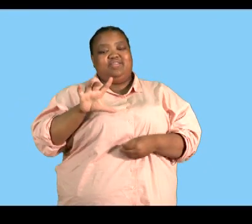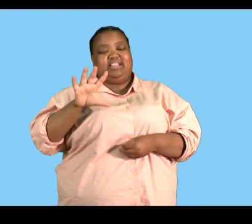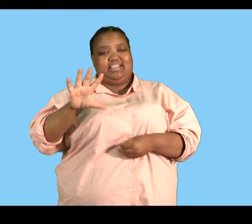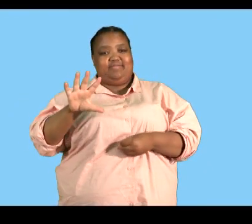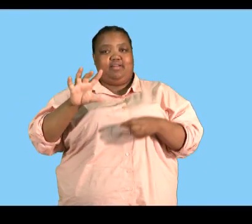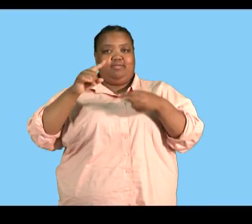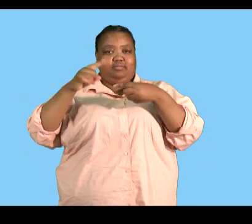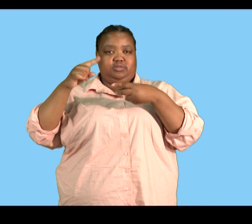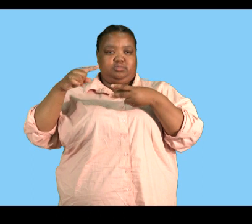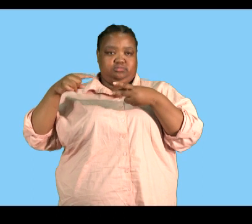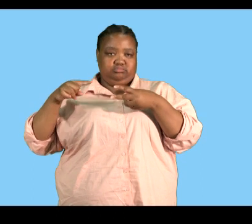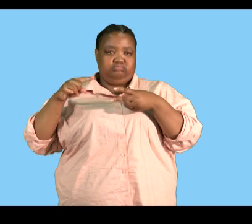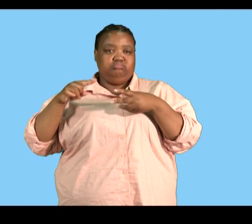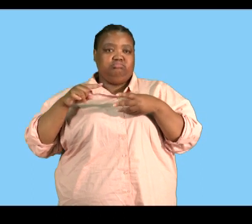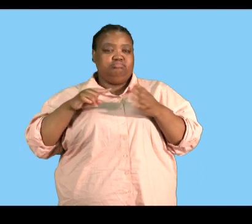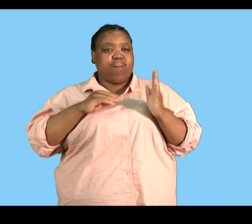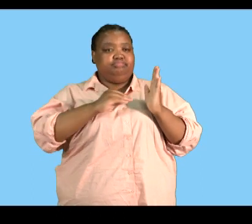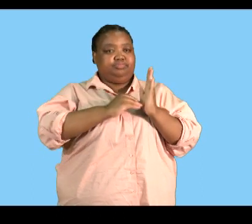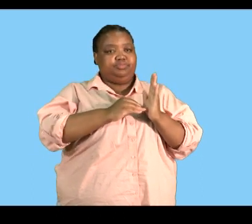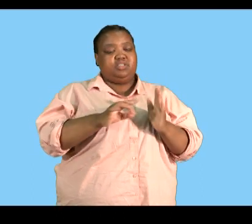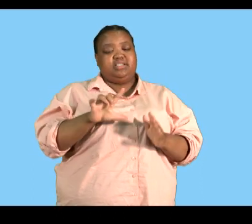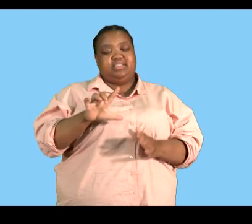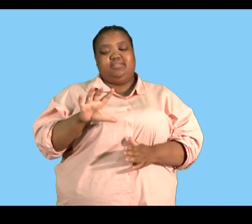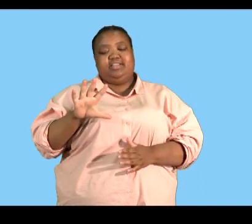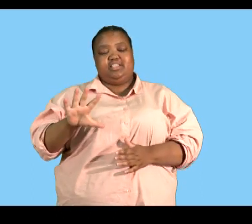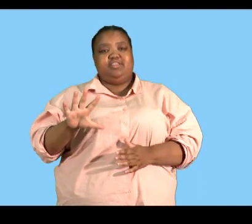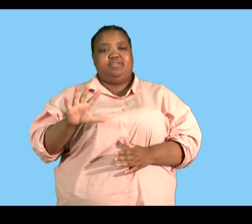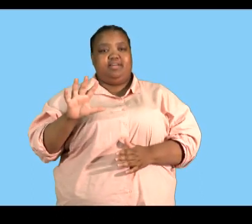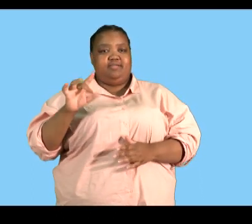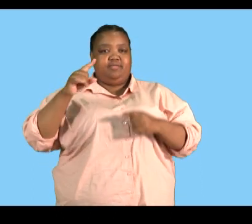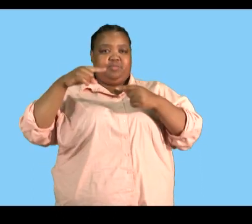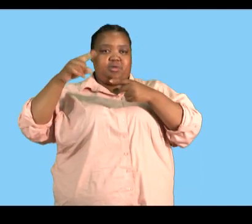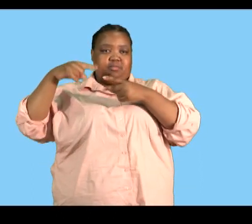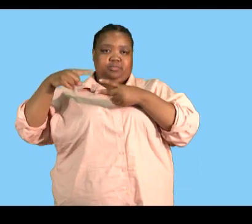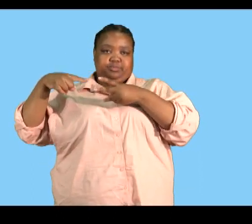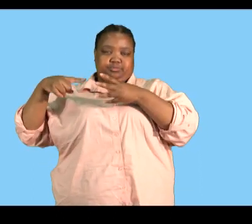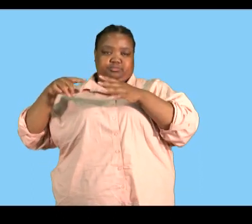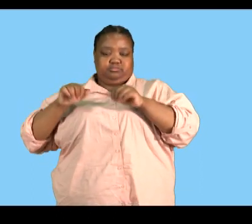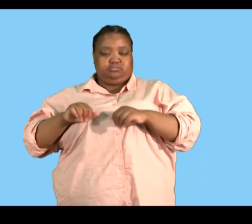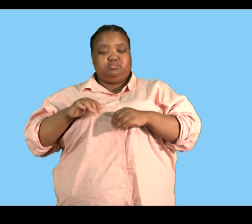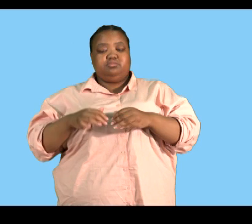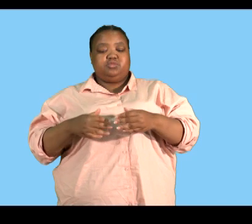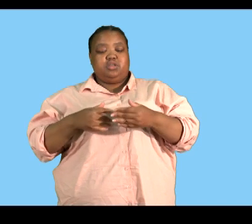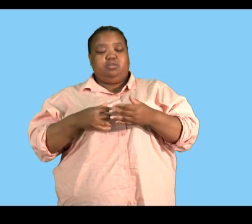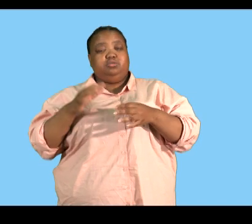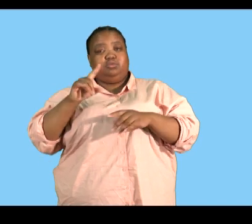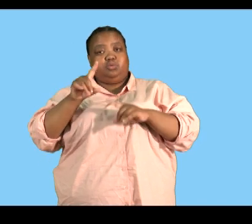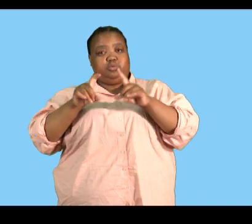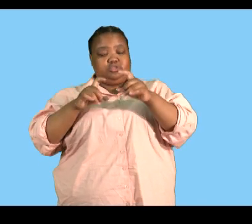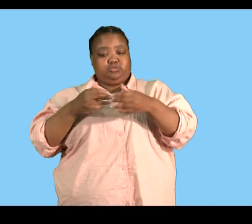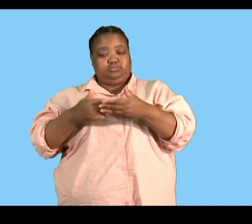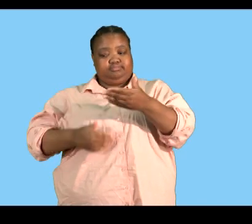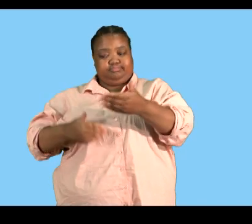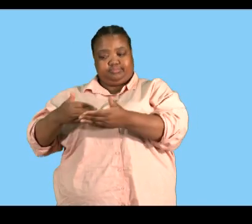75 marks that will be allocated for the whole duration or the whole question paper